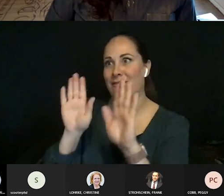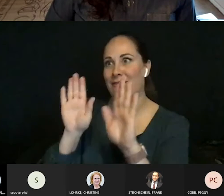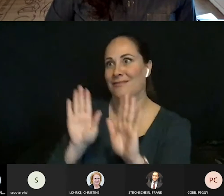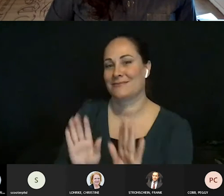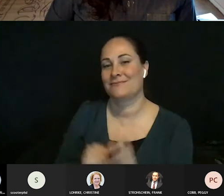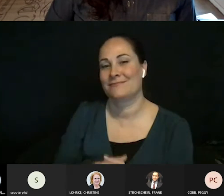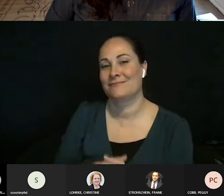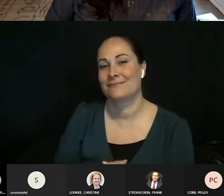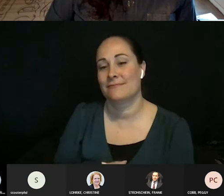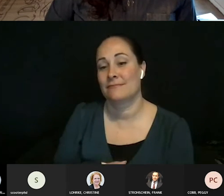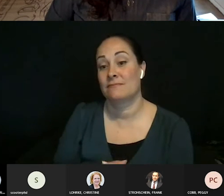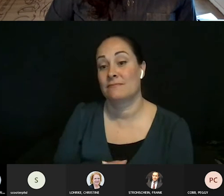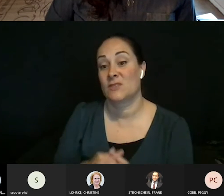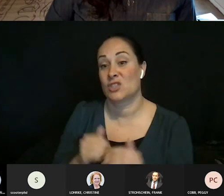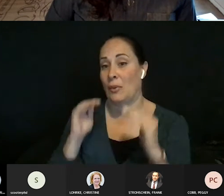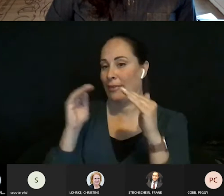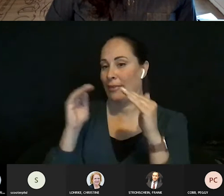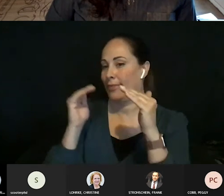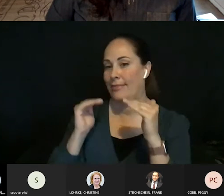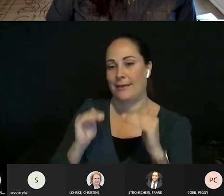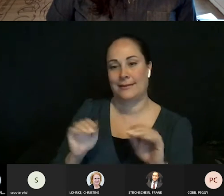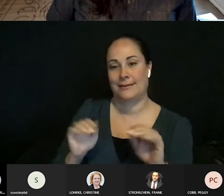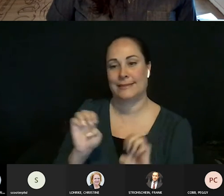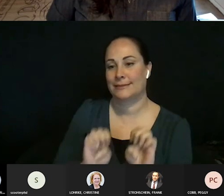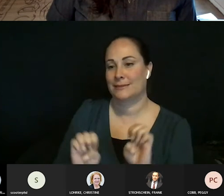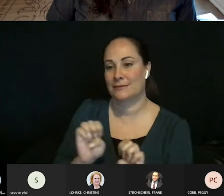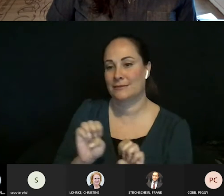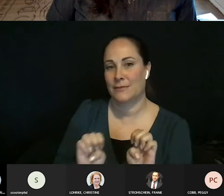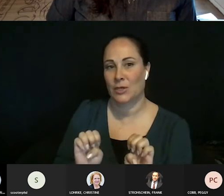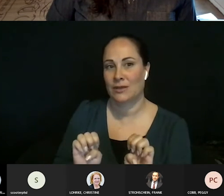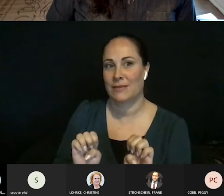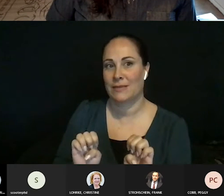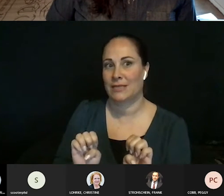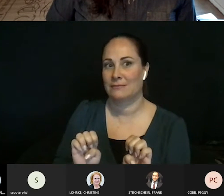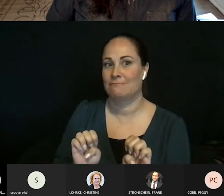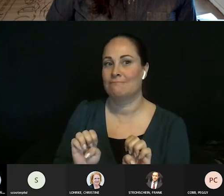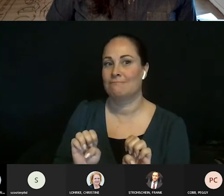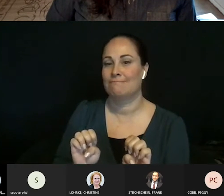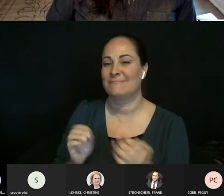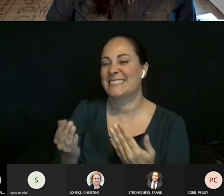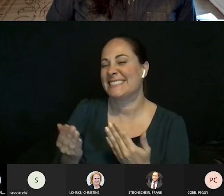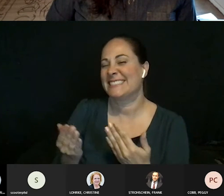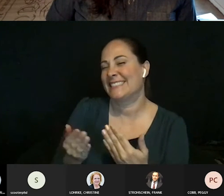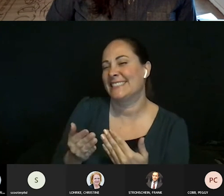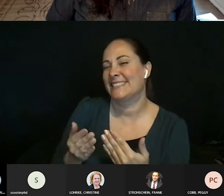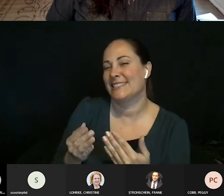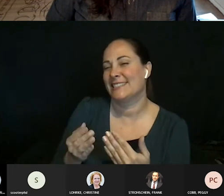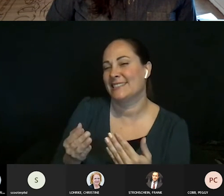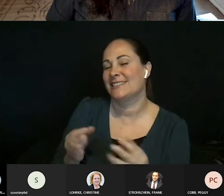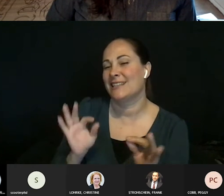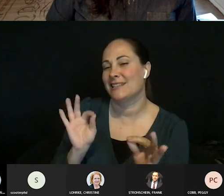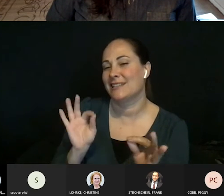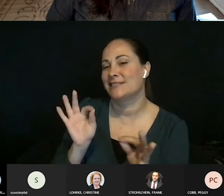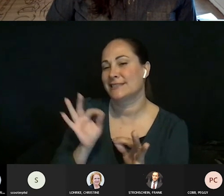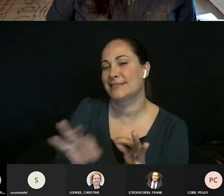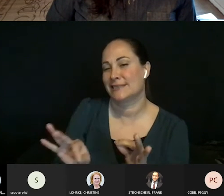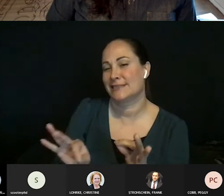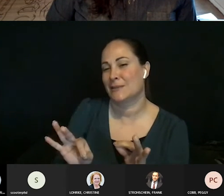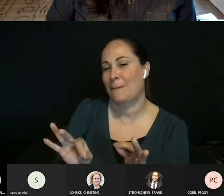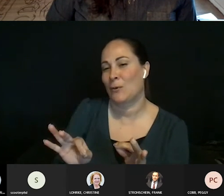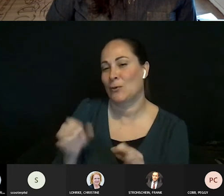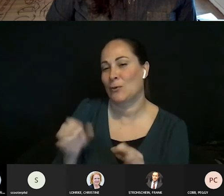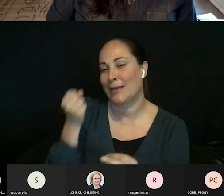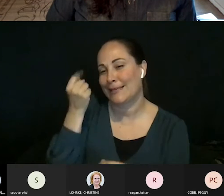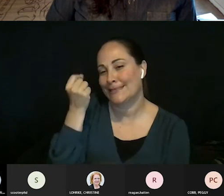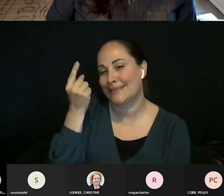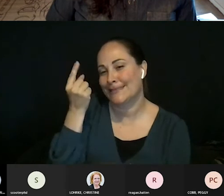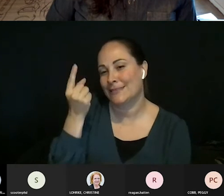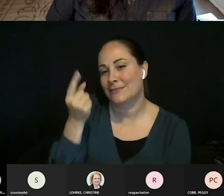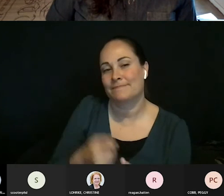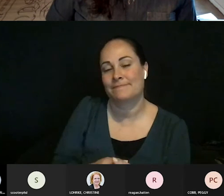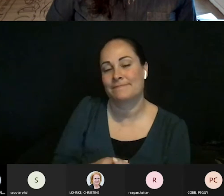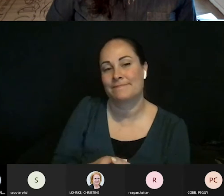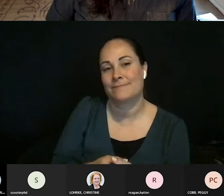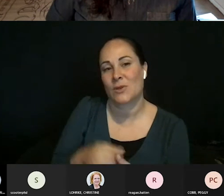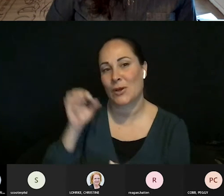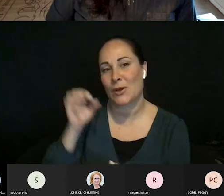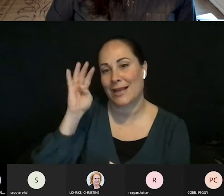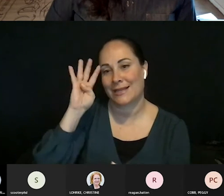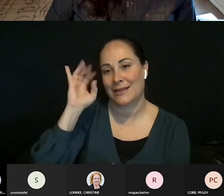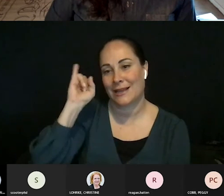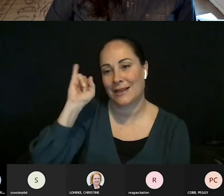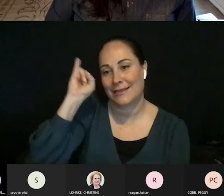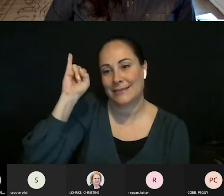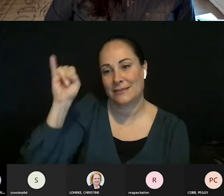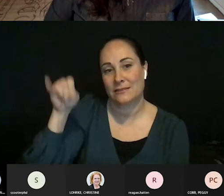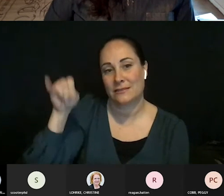have is a really simple idea. And to be honest, this idea I got from a YouTube